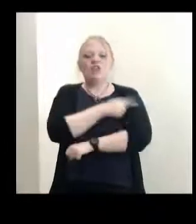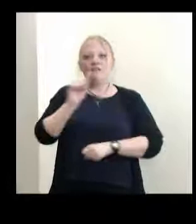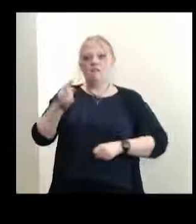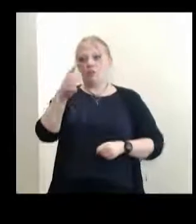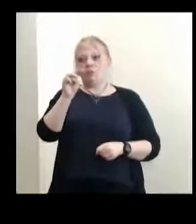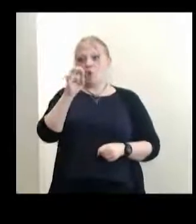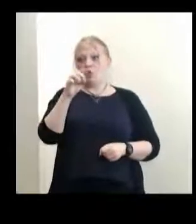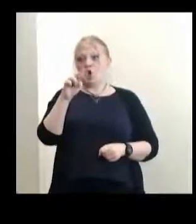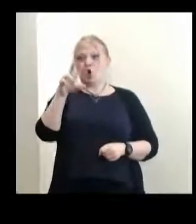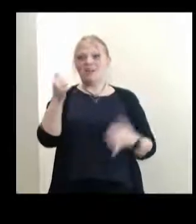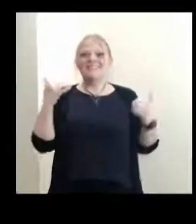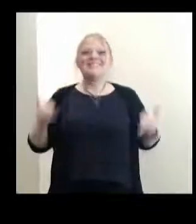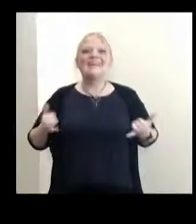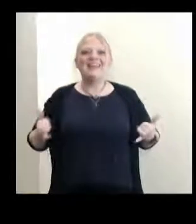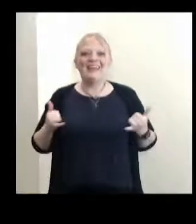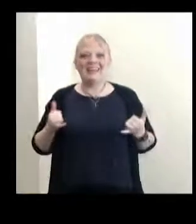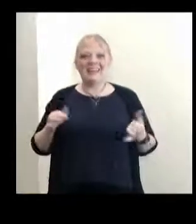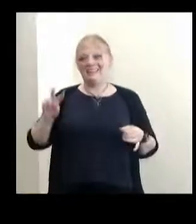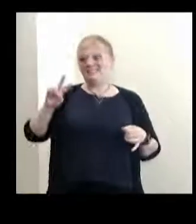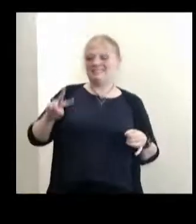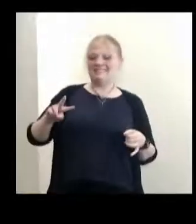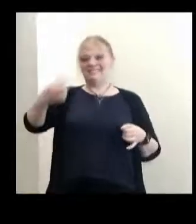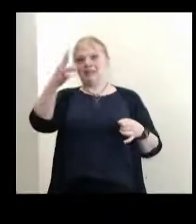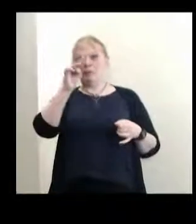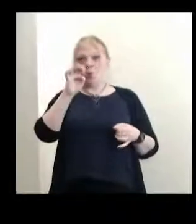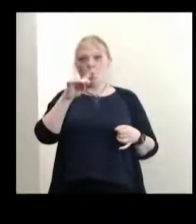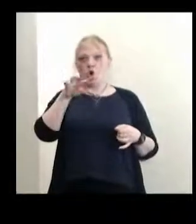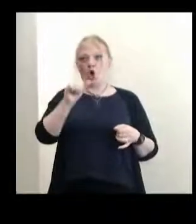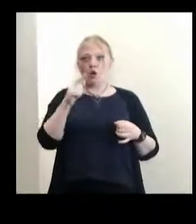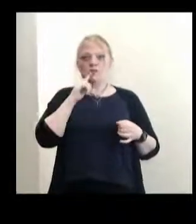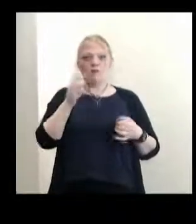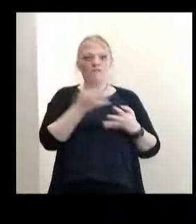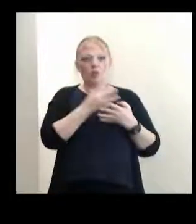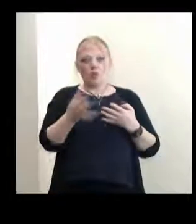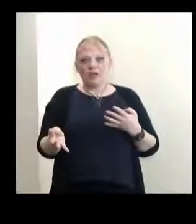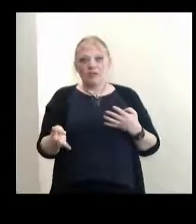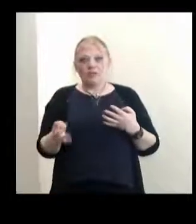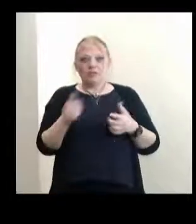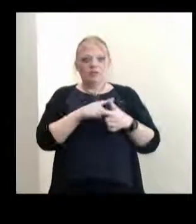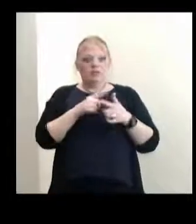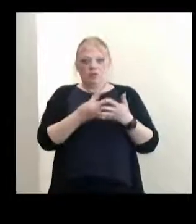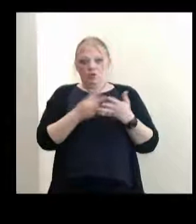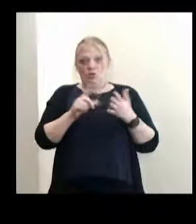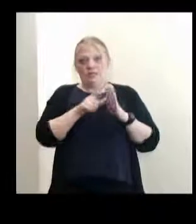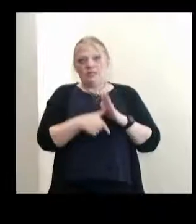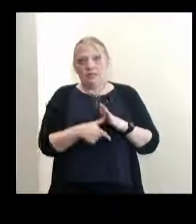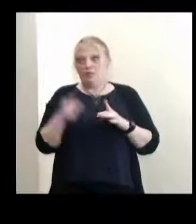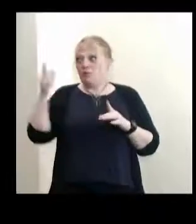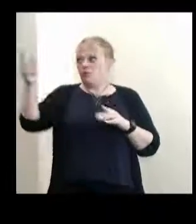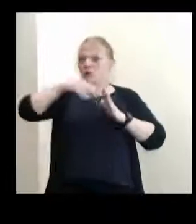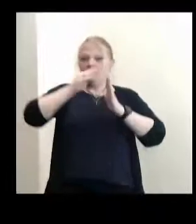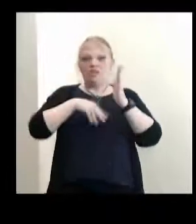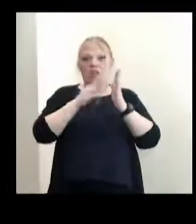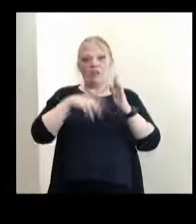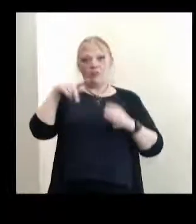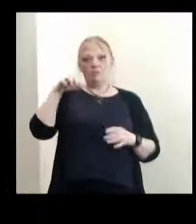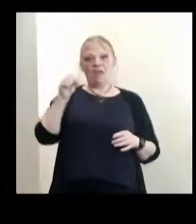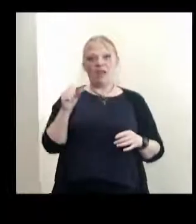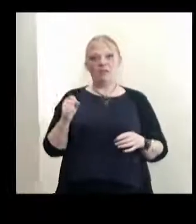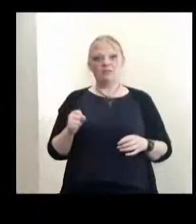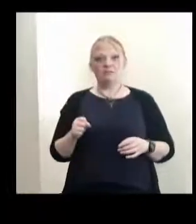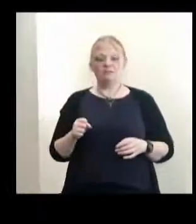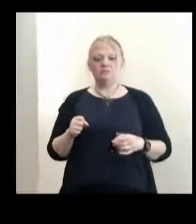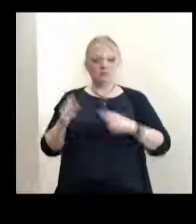Moderna vaccine today. You'll get your second dose of Moderna vaccine in 4 weeks. 2 weeks later, you'll be able to fill out the pass. And